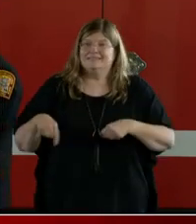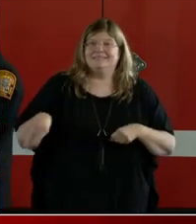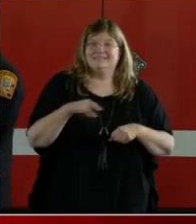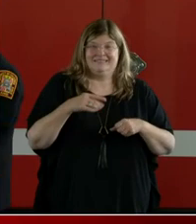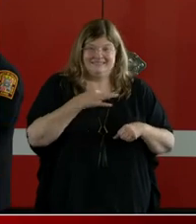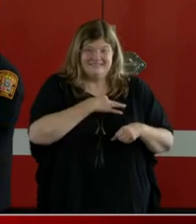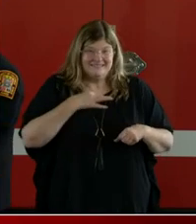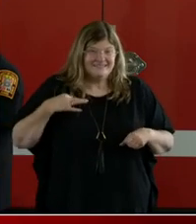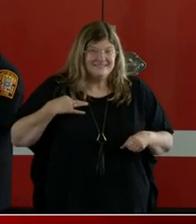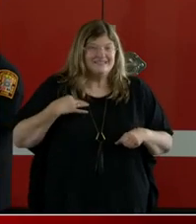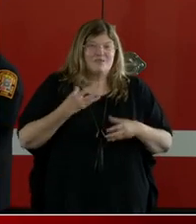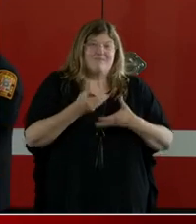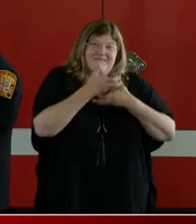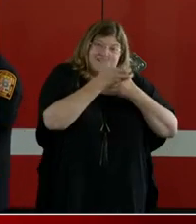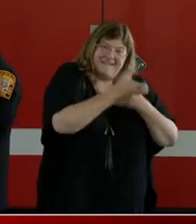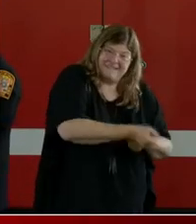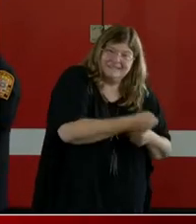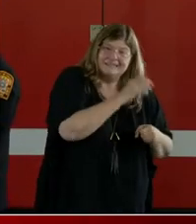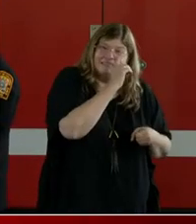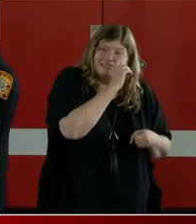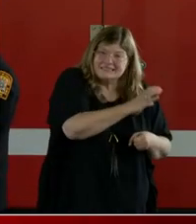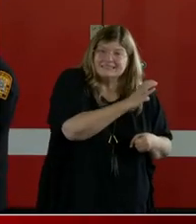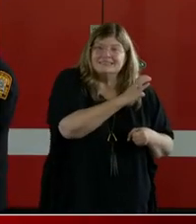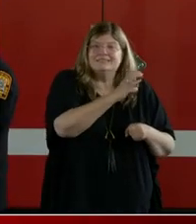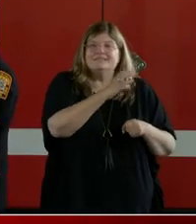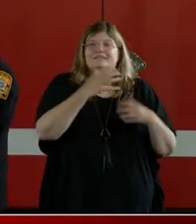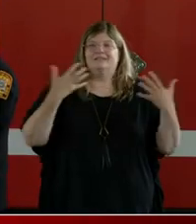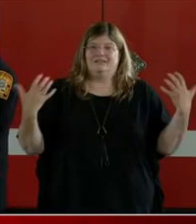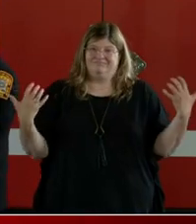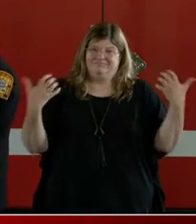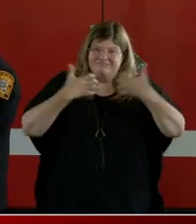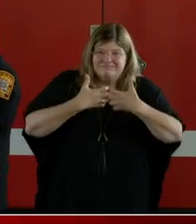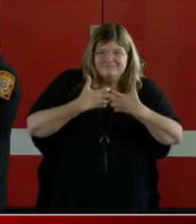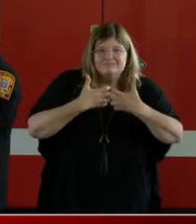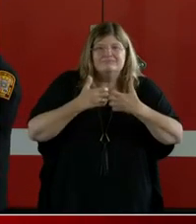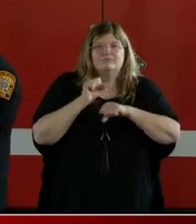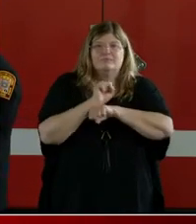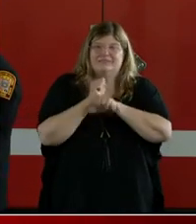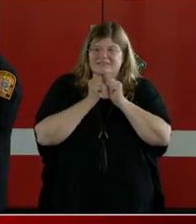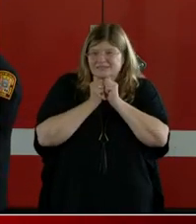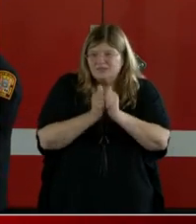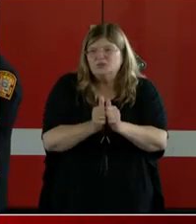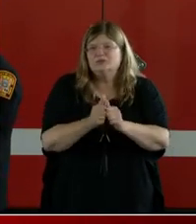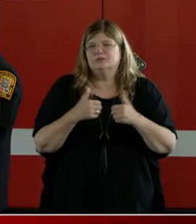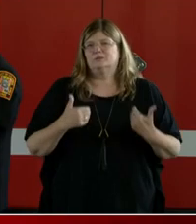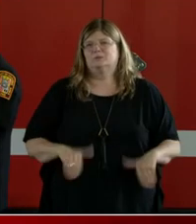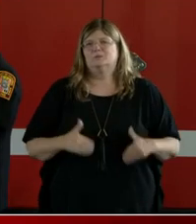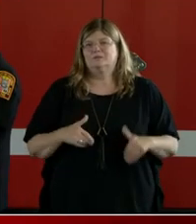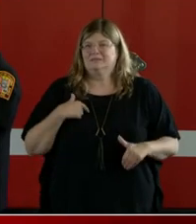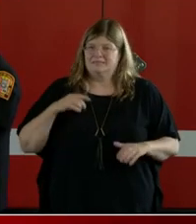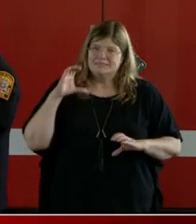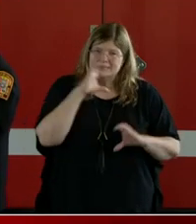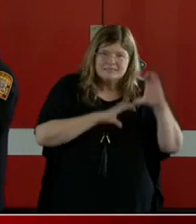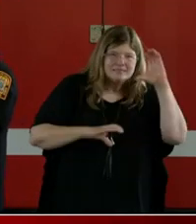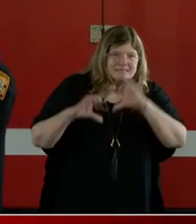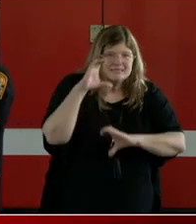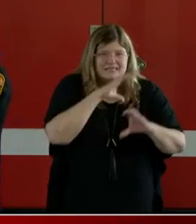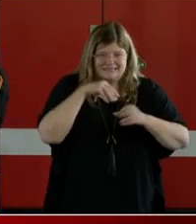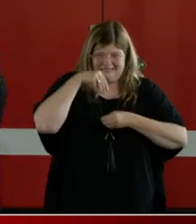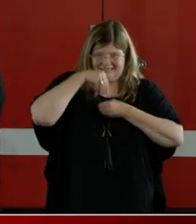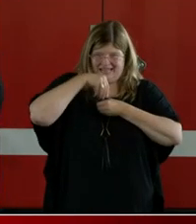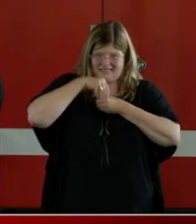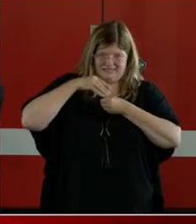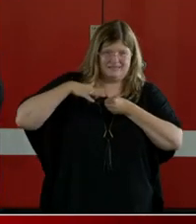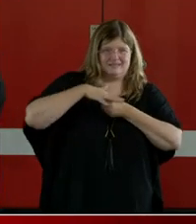Columbia. This time, I'm recruiting inside the department. Chief Dean and I had a